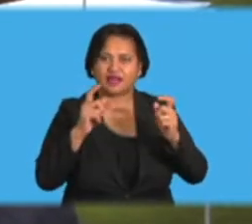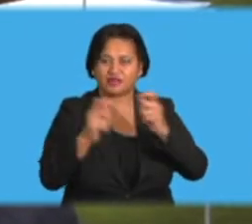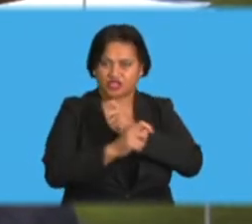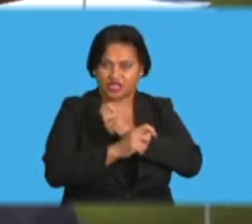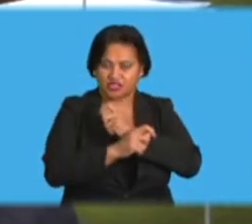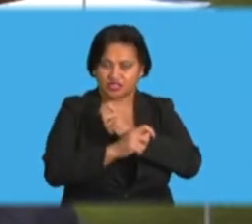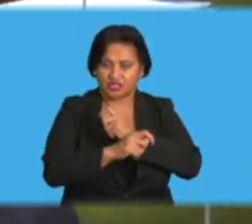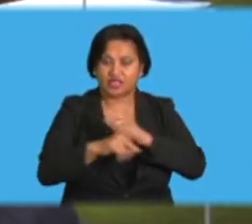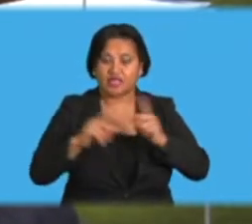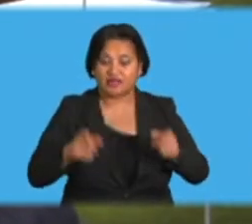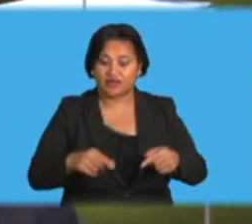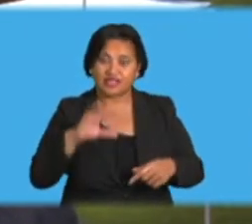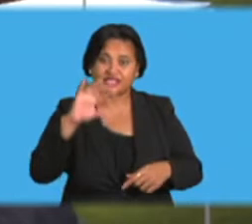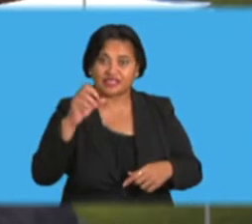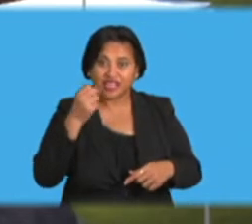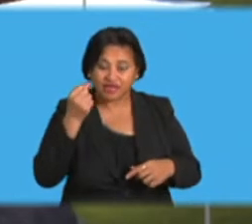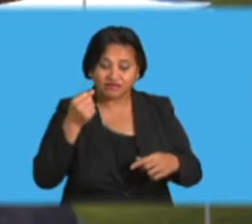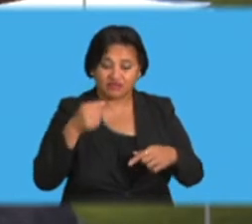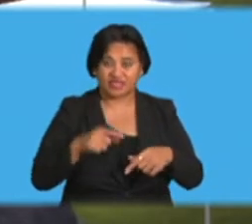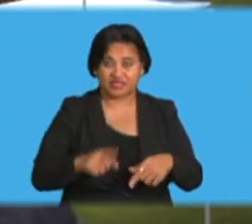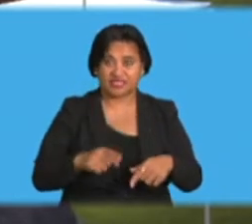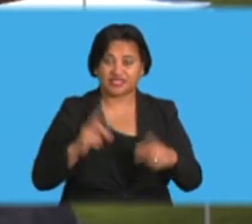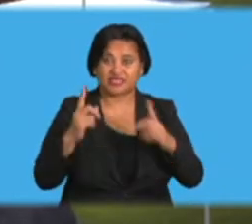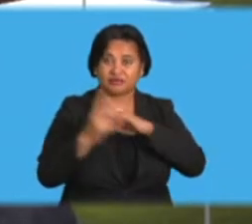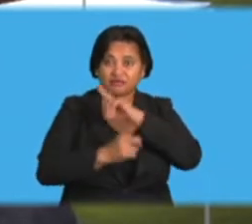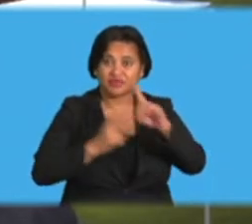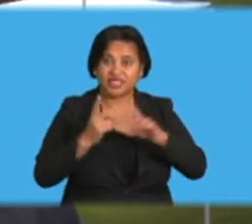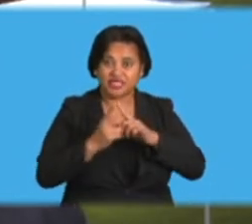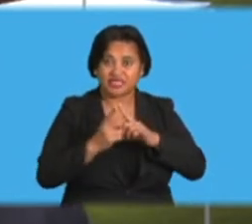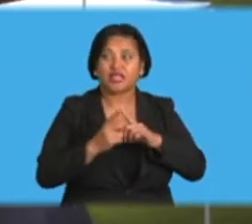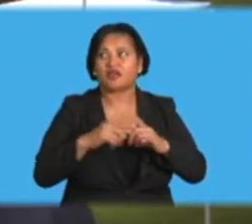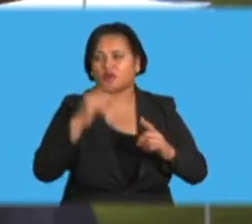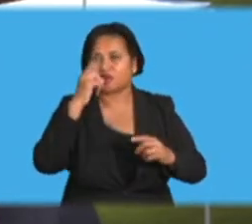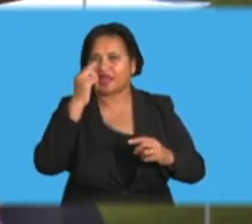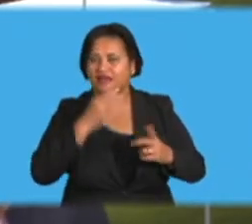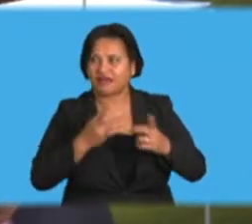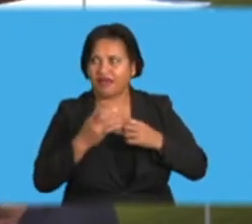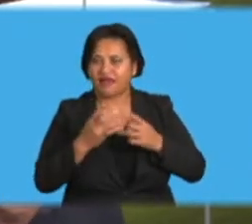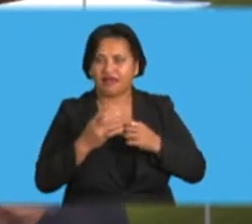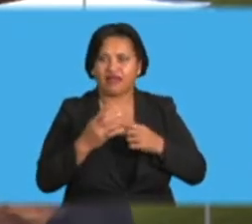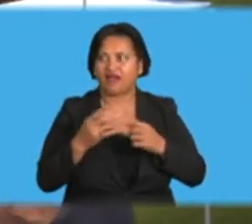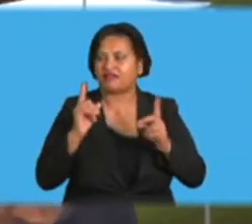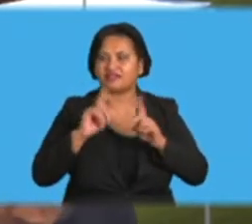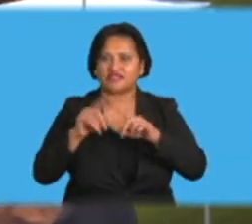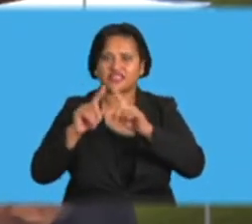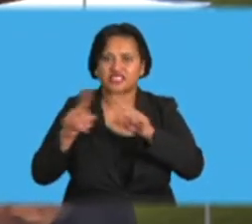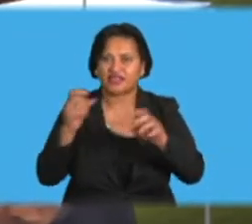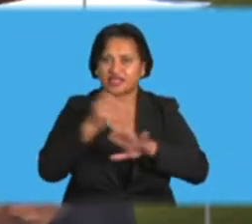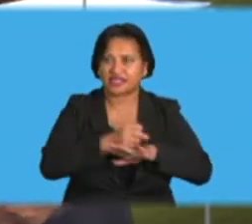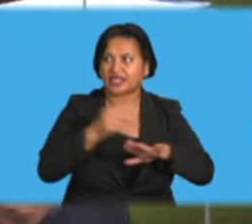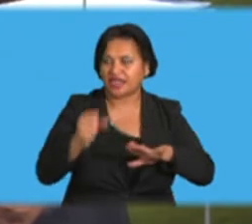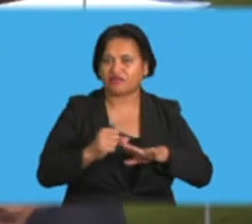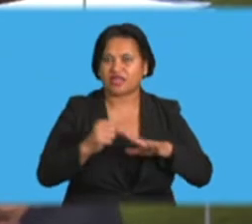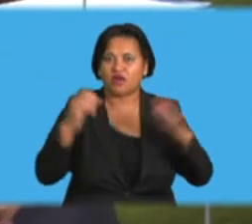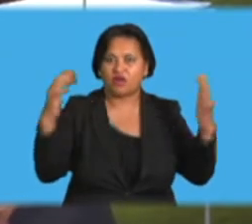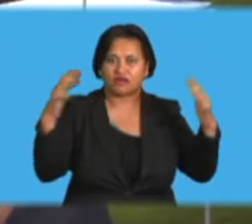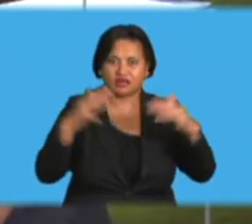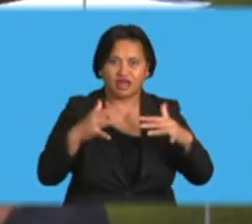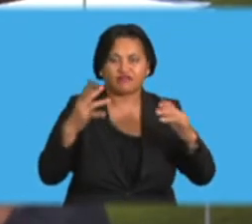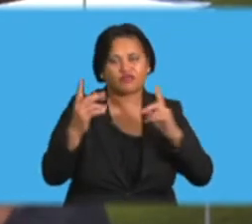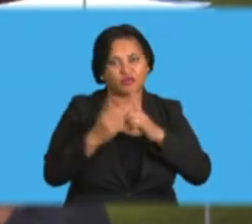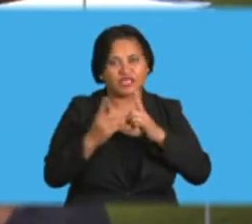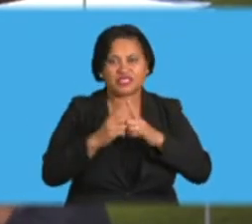Madam Speaker, will lay the platform for other large multilateral meetings of a similar nature, and henceforth develop Fiji's ability to